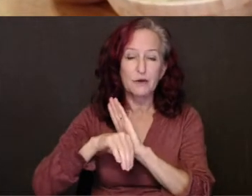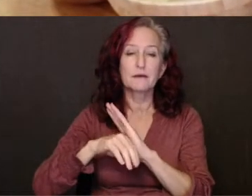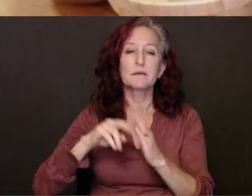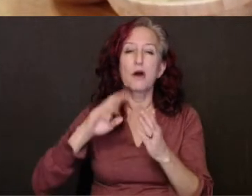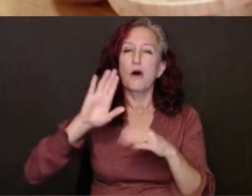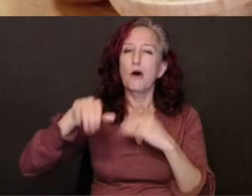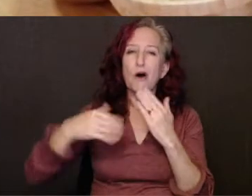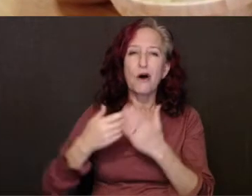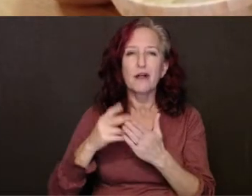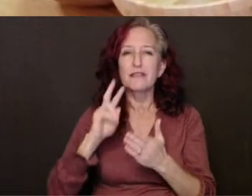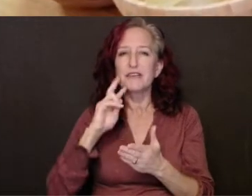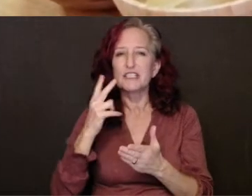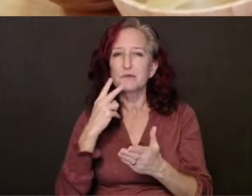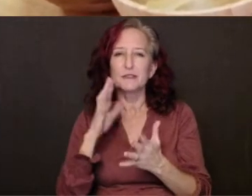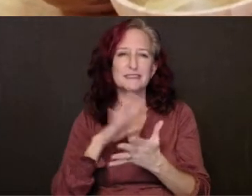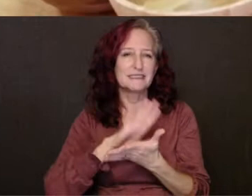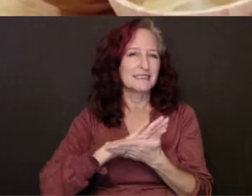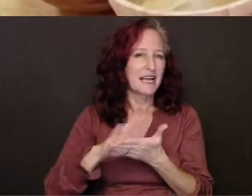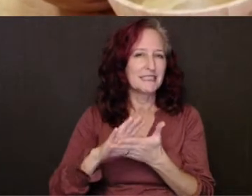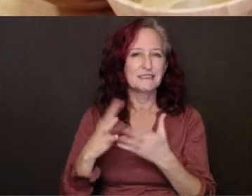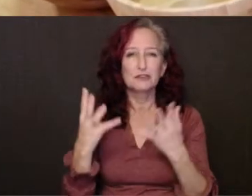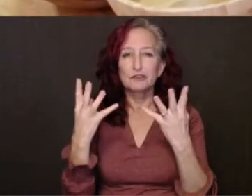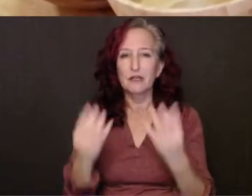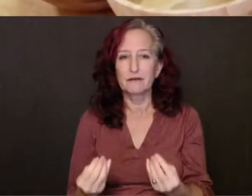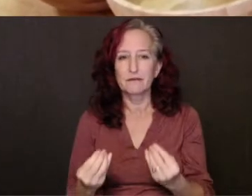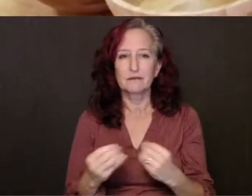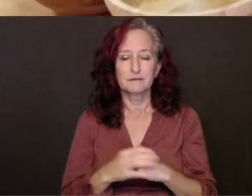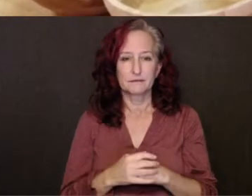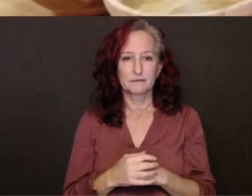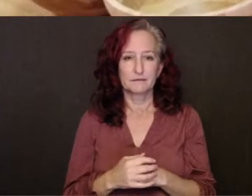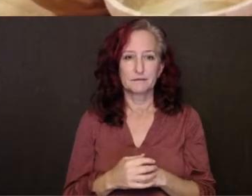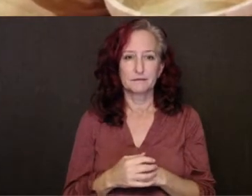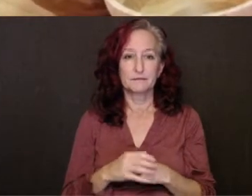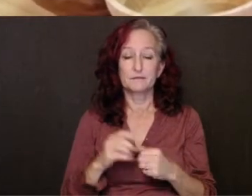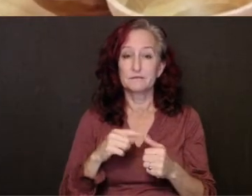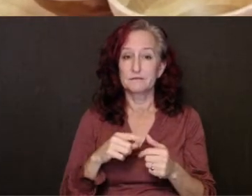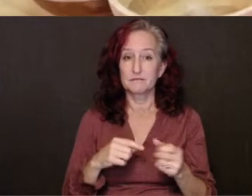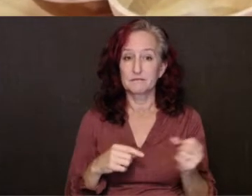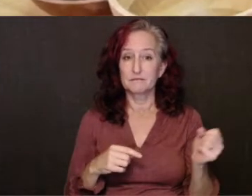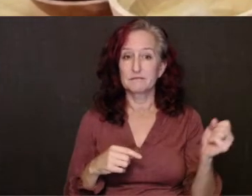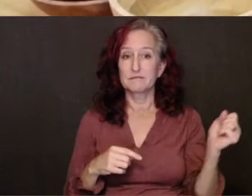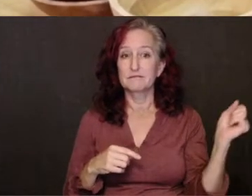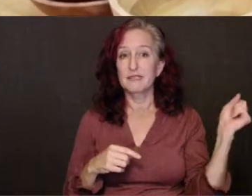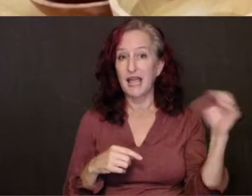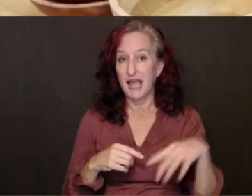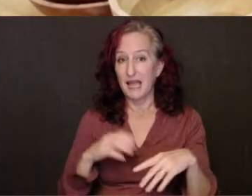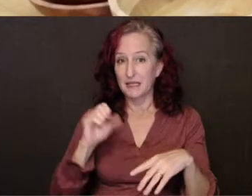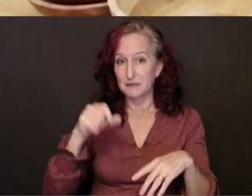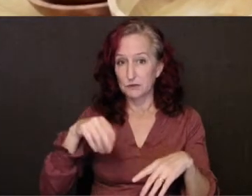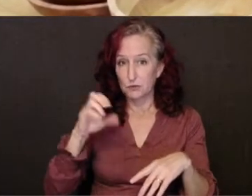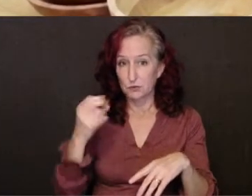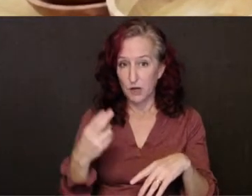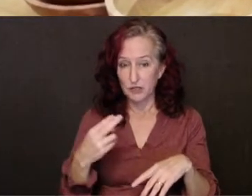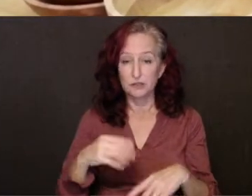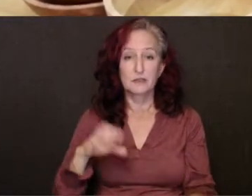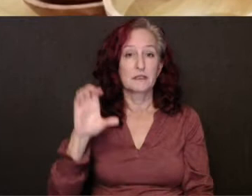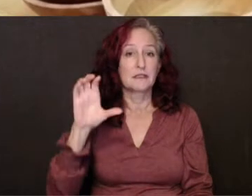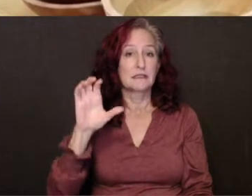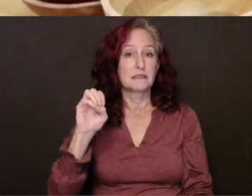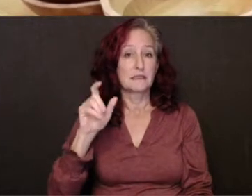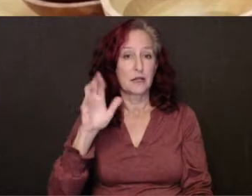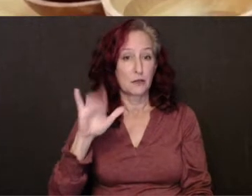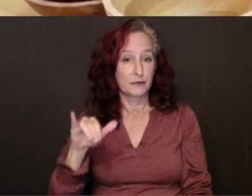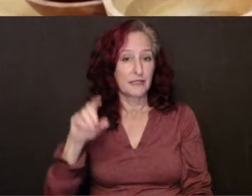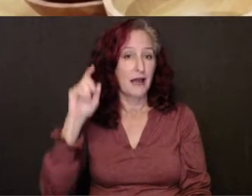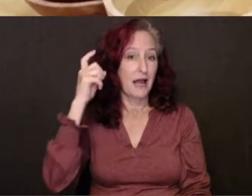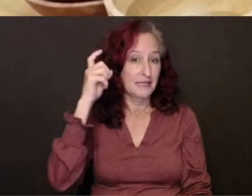wise, I'm going to say 300. And we're just going to let this cook for around 30 minutes until all the veggies are